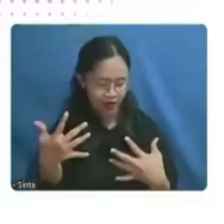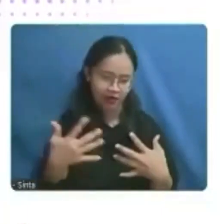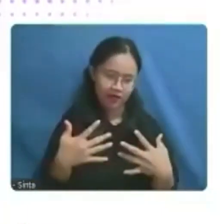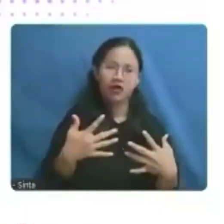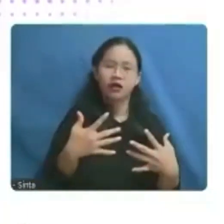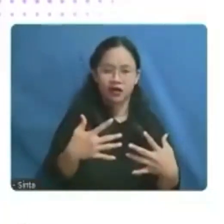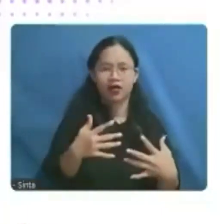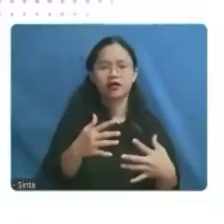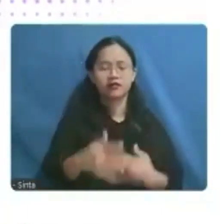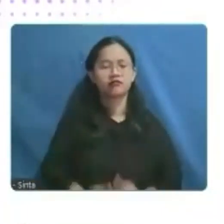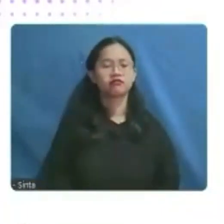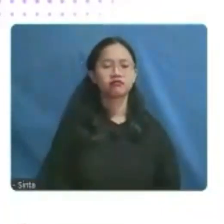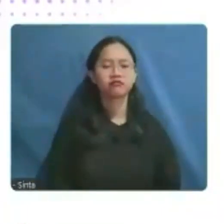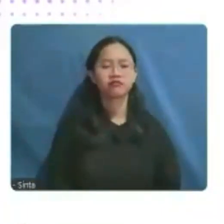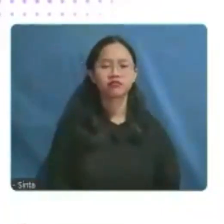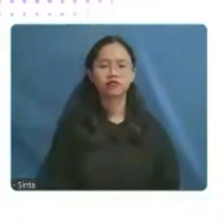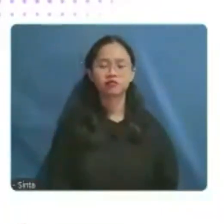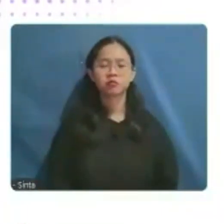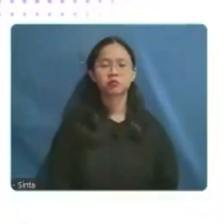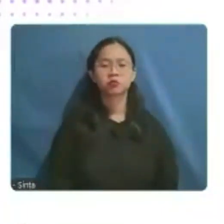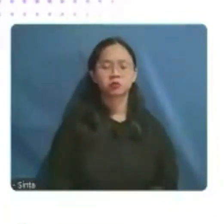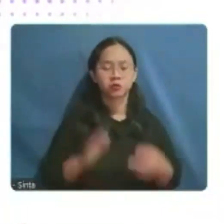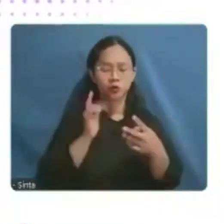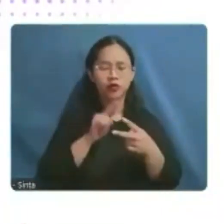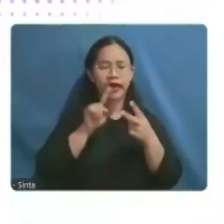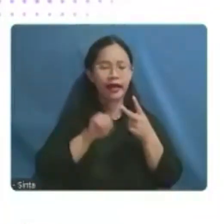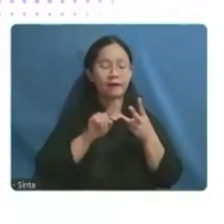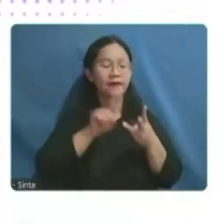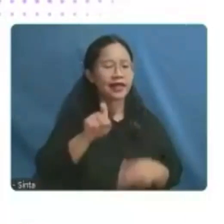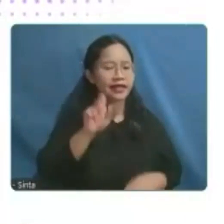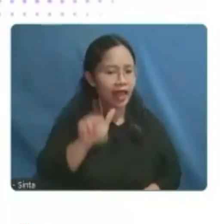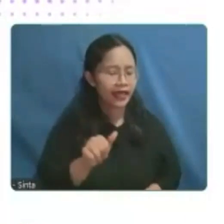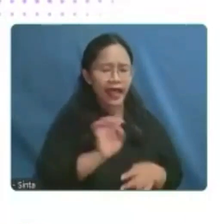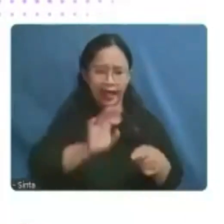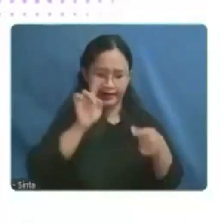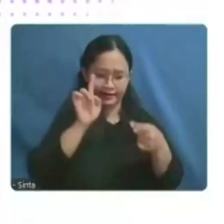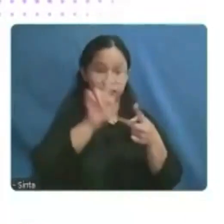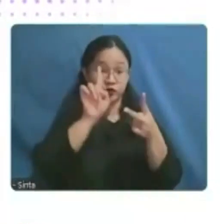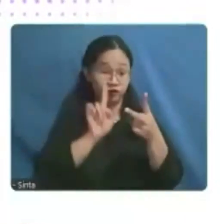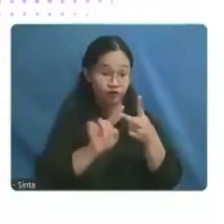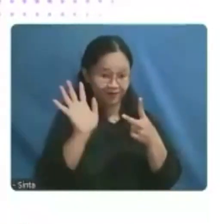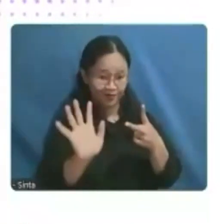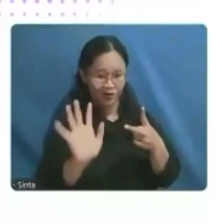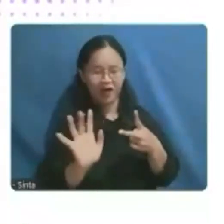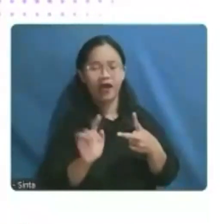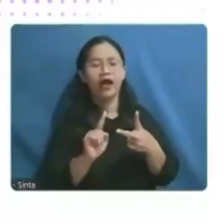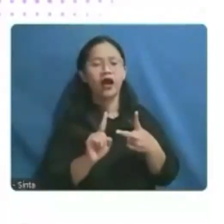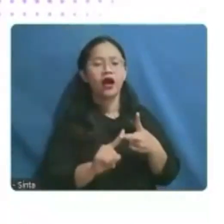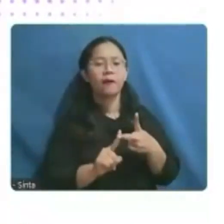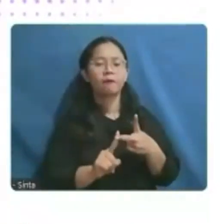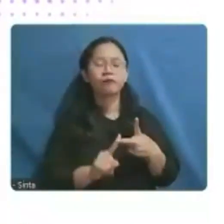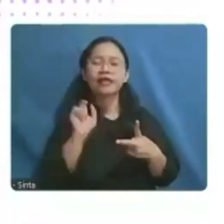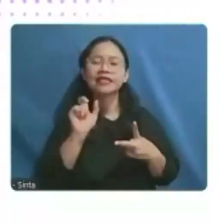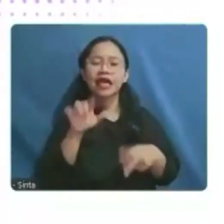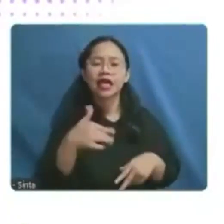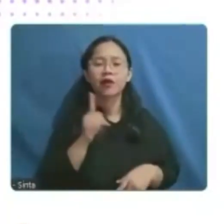Melianti. So Melianti asks, how to address the increased cases of pneumonia